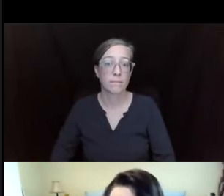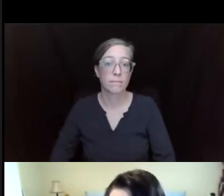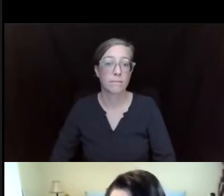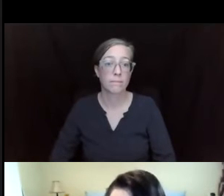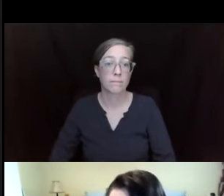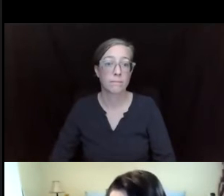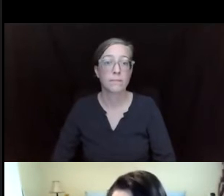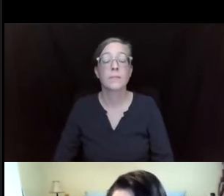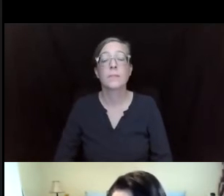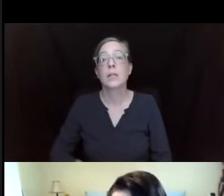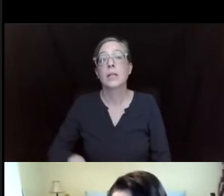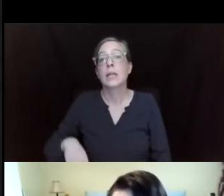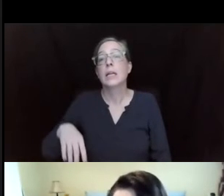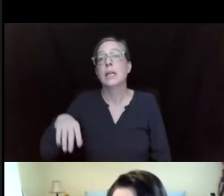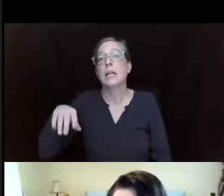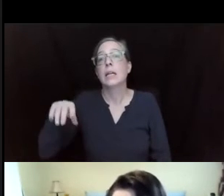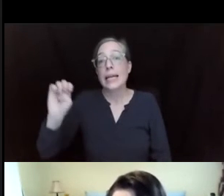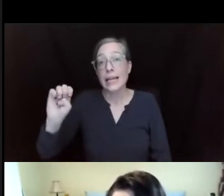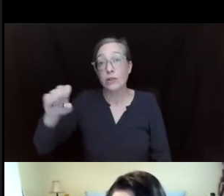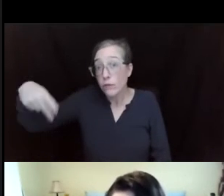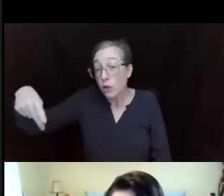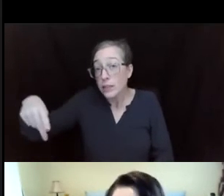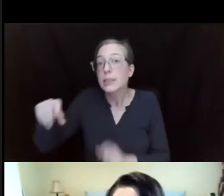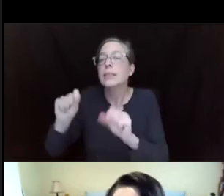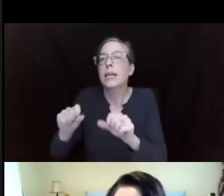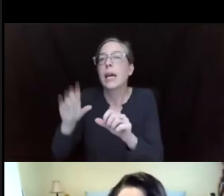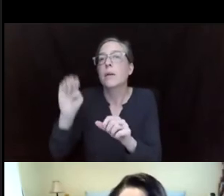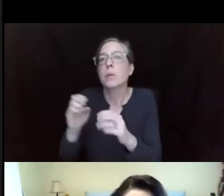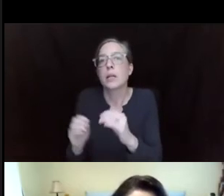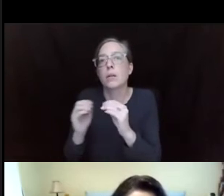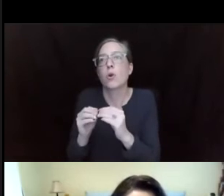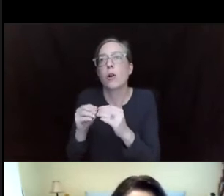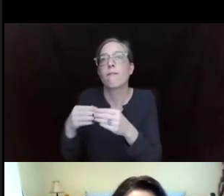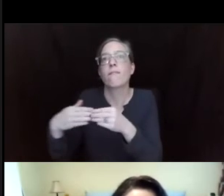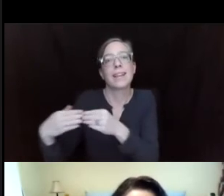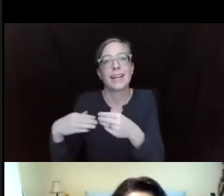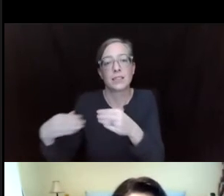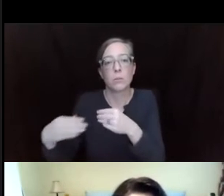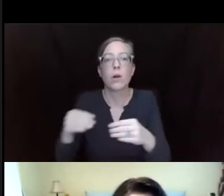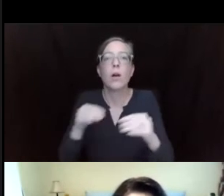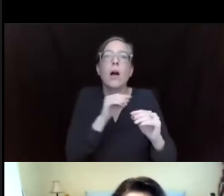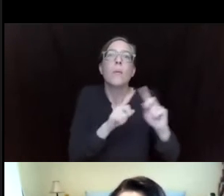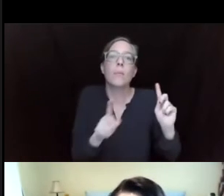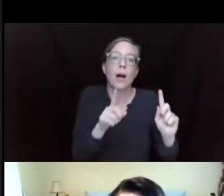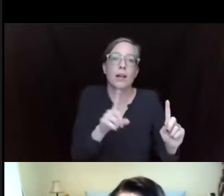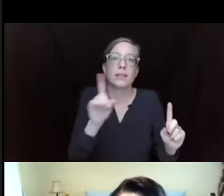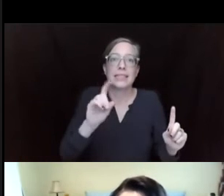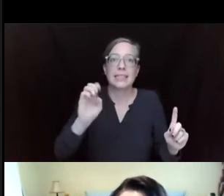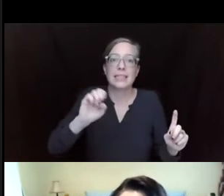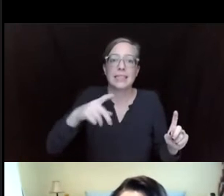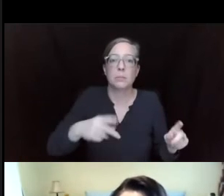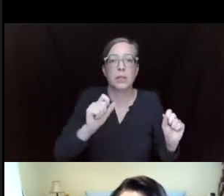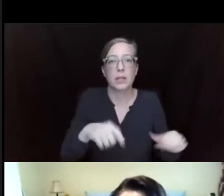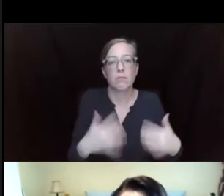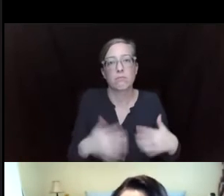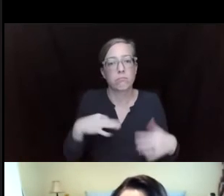than electrophoresis. Electrophoresis needs the particle to have a charge for electrophoresis to work. Another thing is that the electrophoresis can